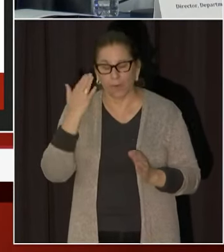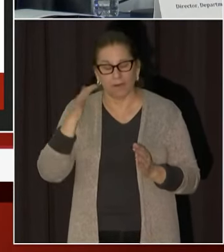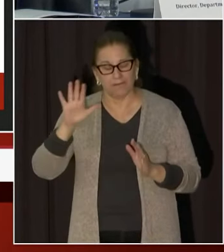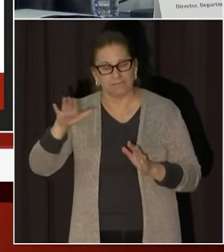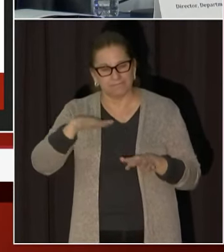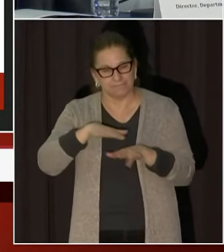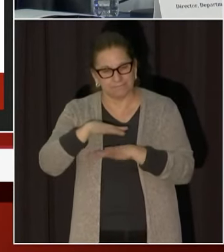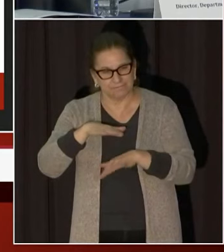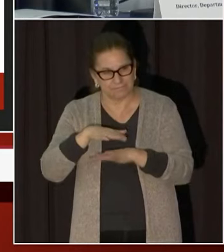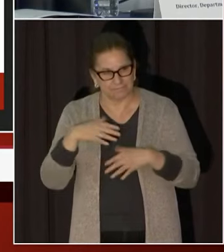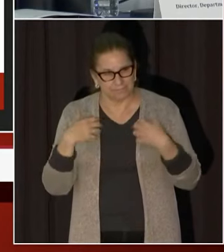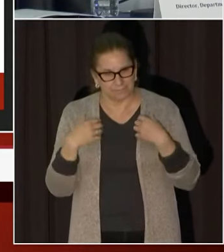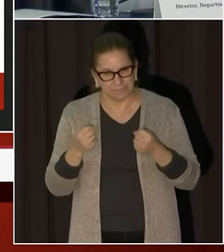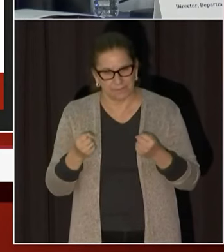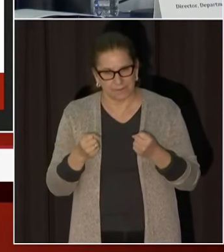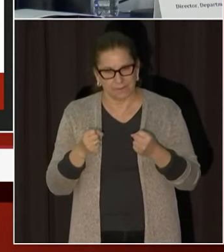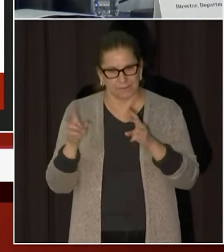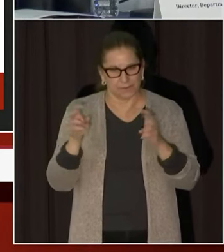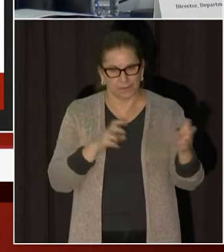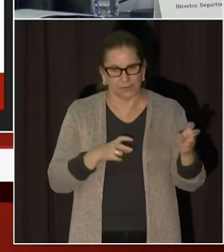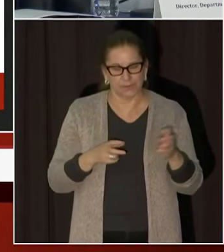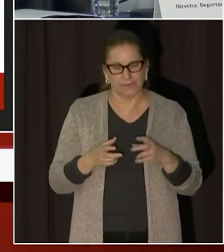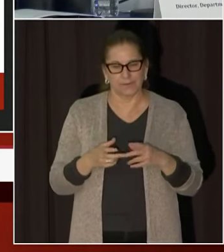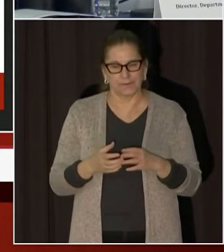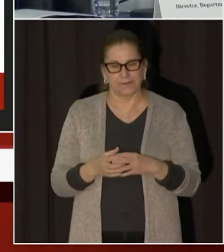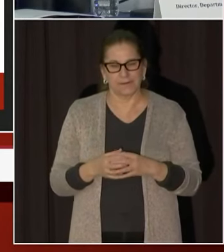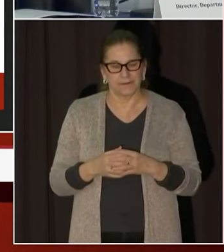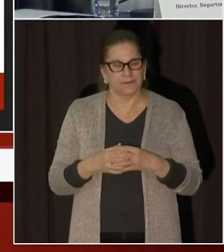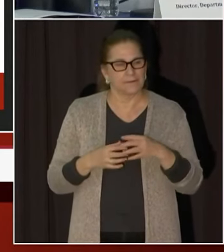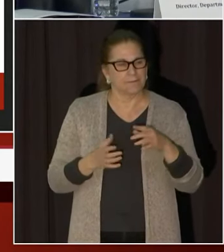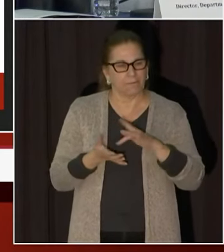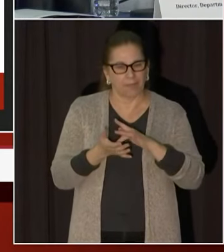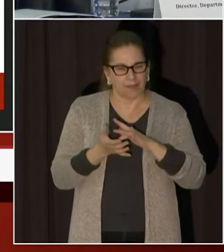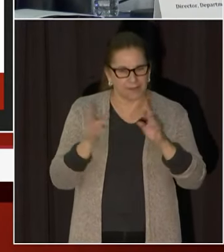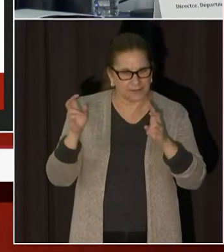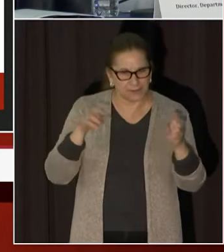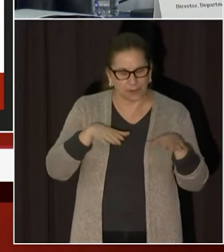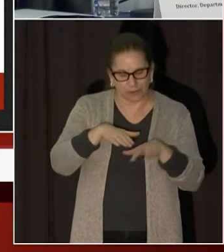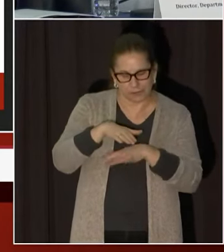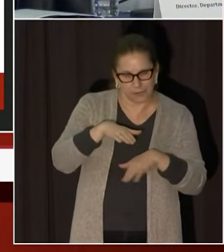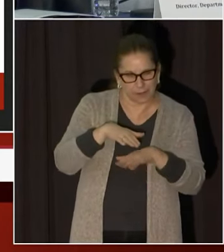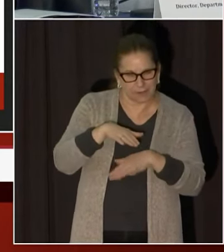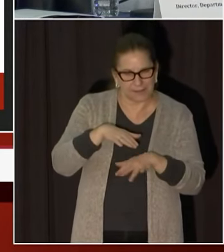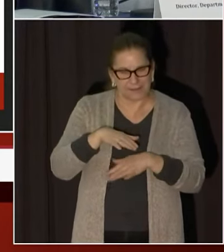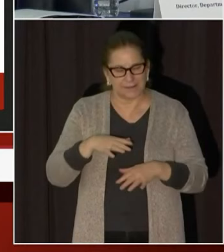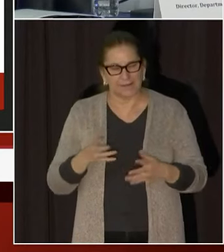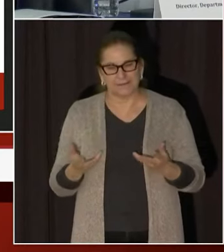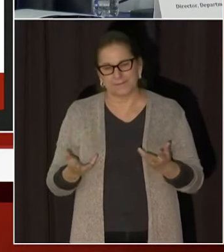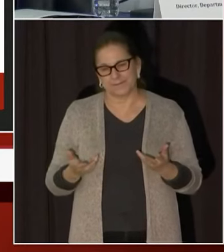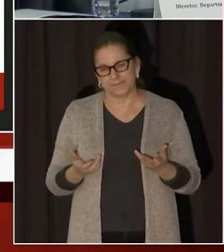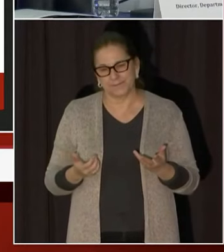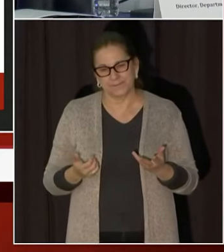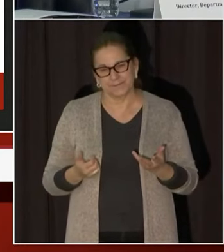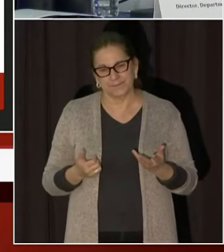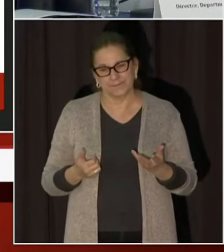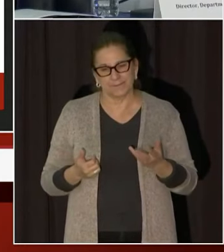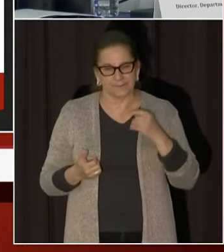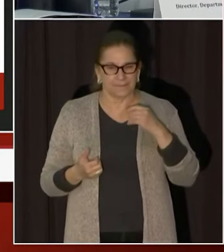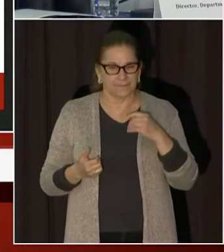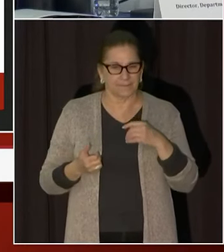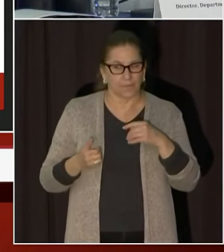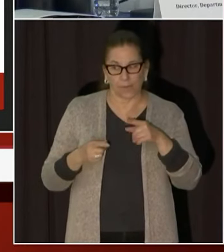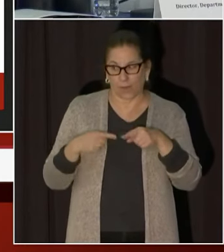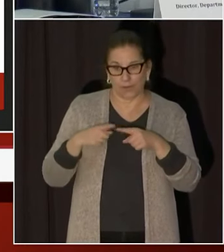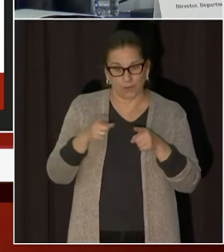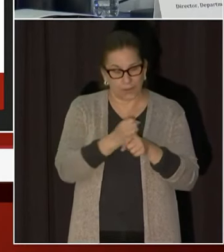health, is that the risk of underlying conditions tends to increase as individuals age. And so we